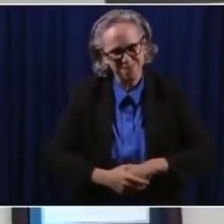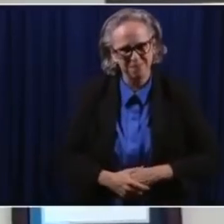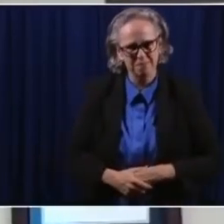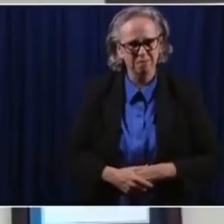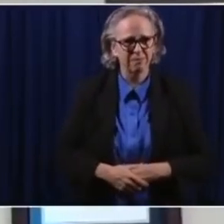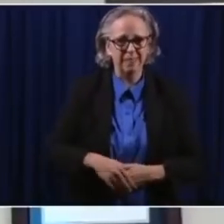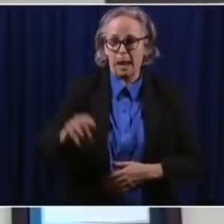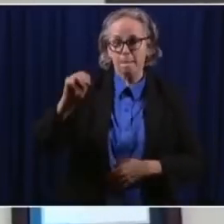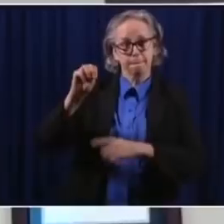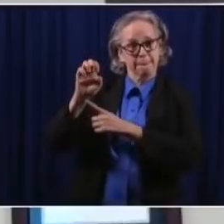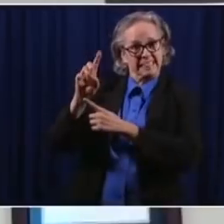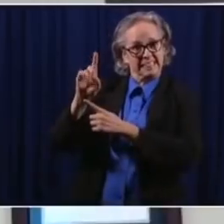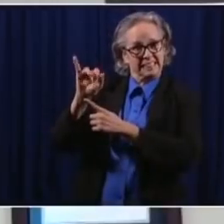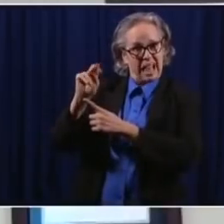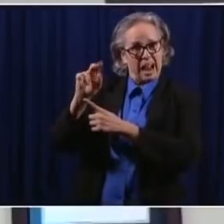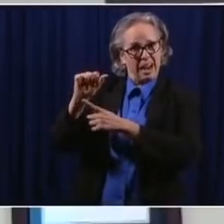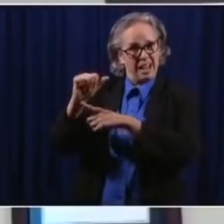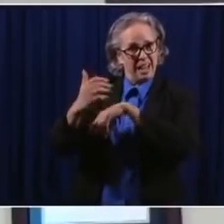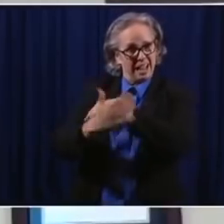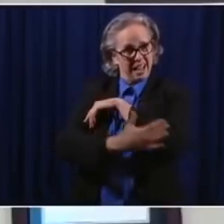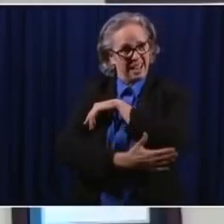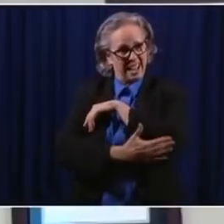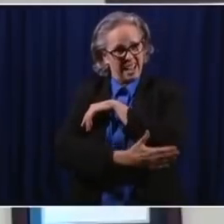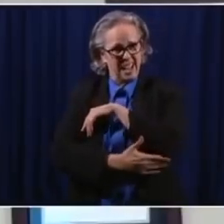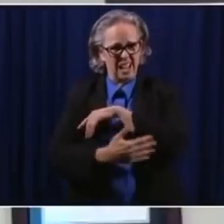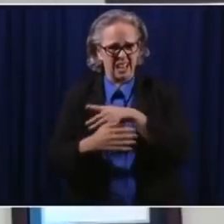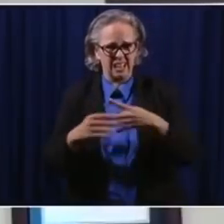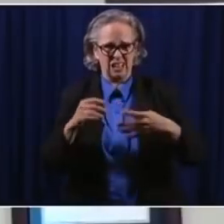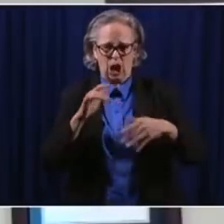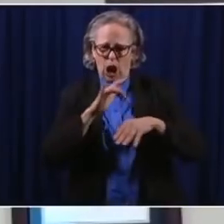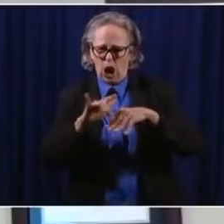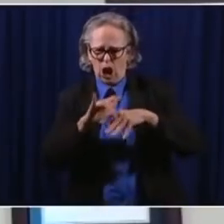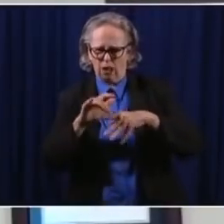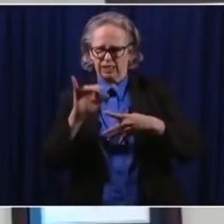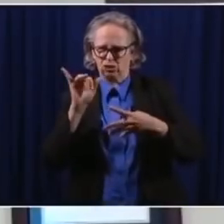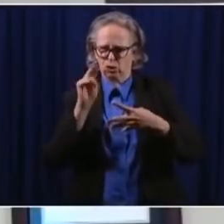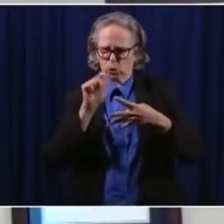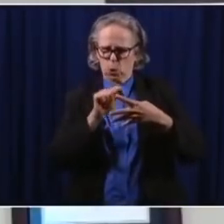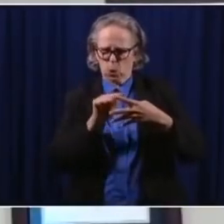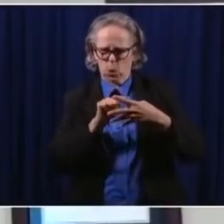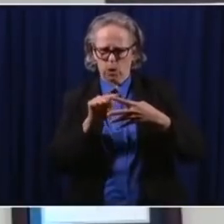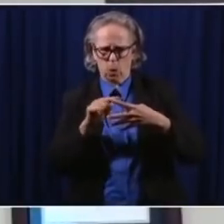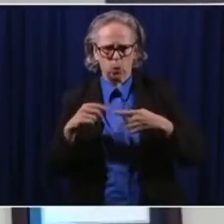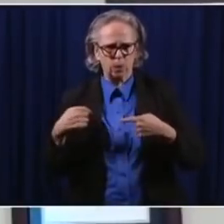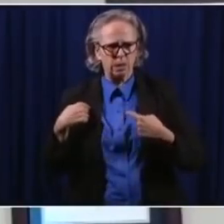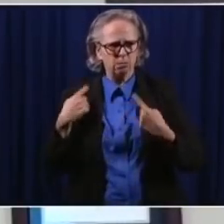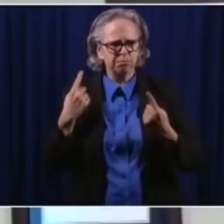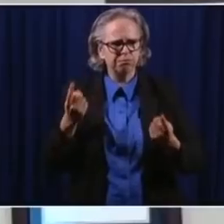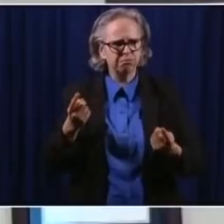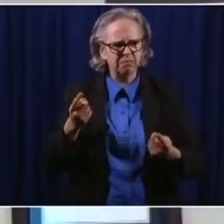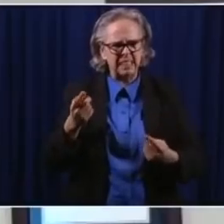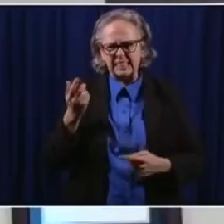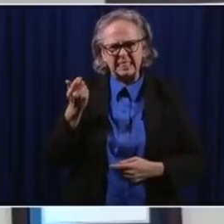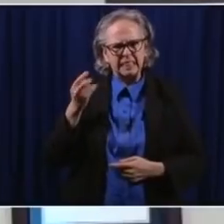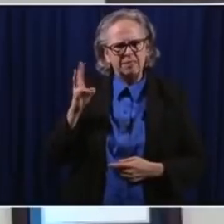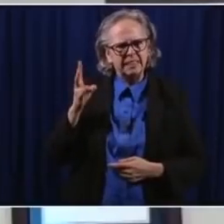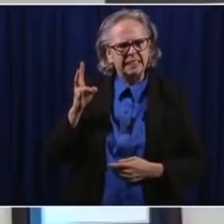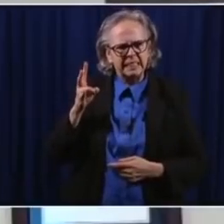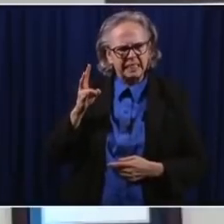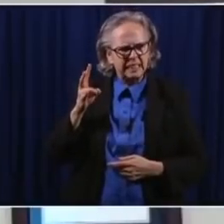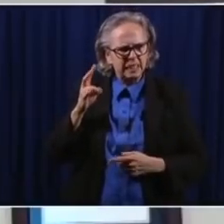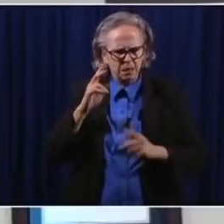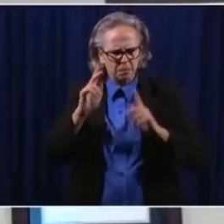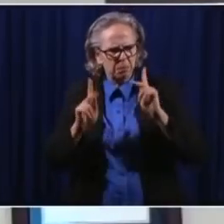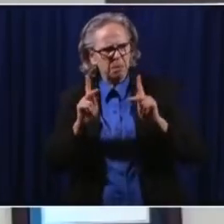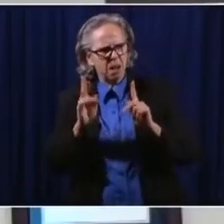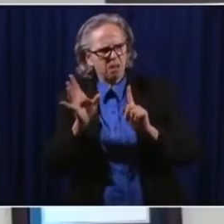since early June, actually, we've only had 17 COVID cases coming out of congregate settings. We too have had